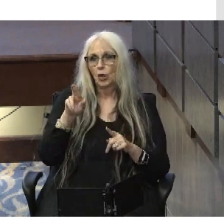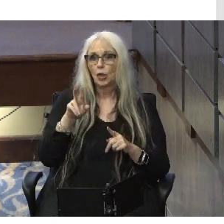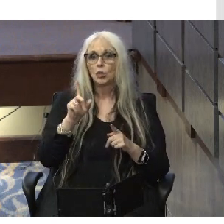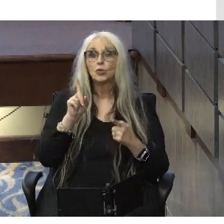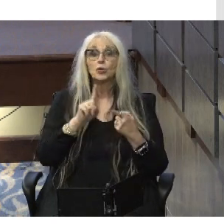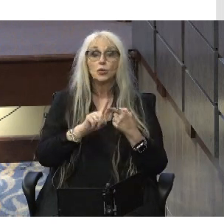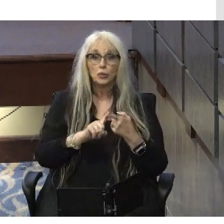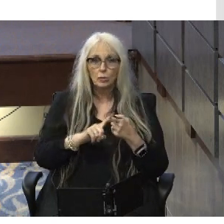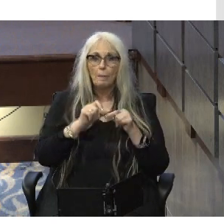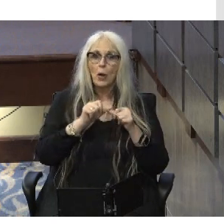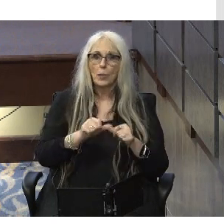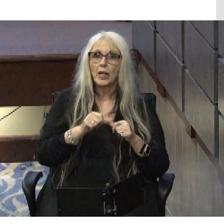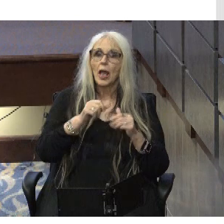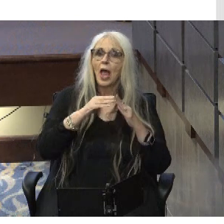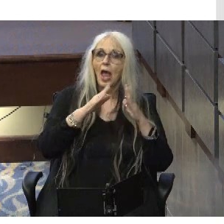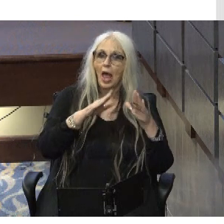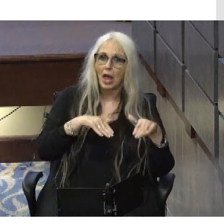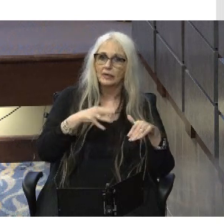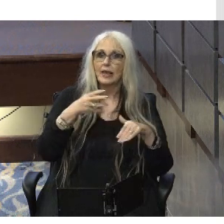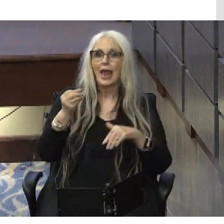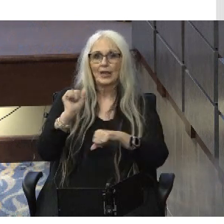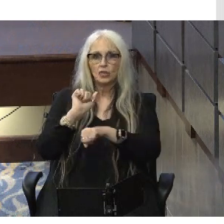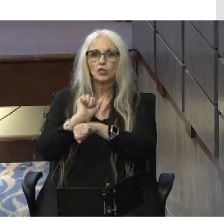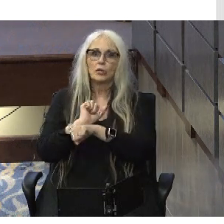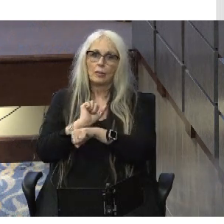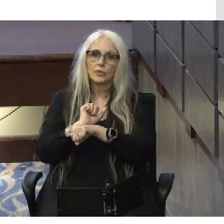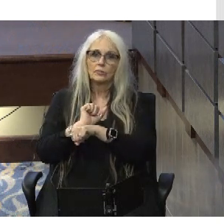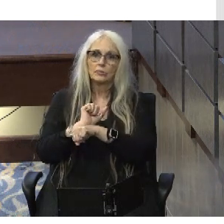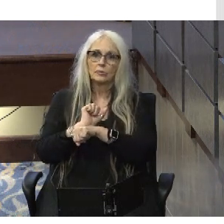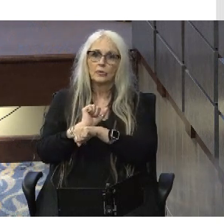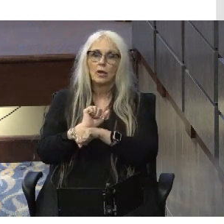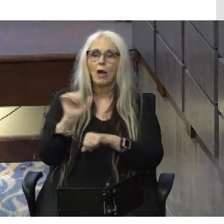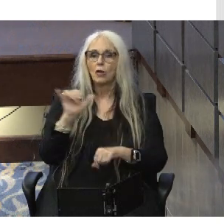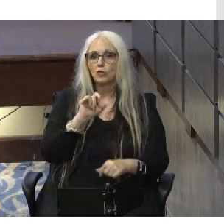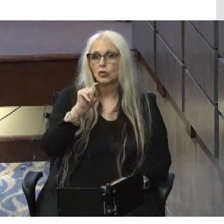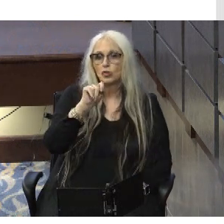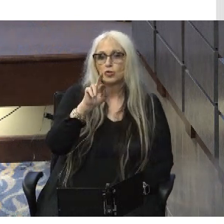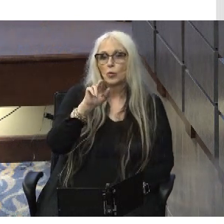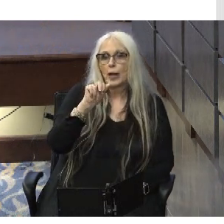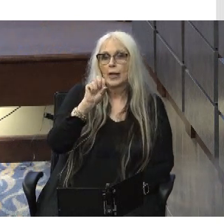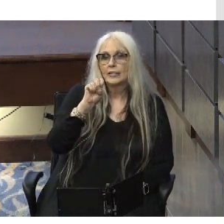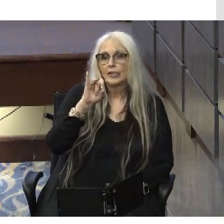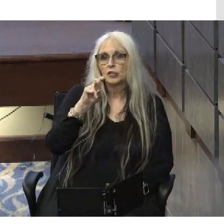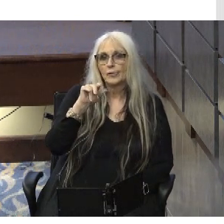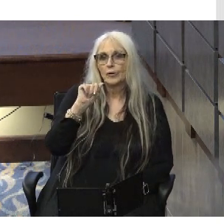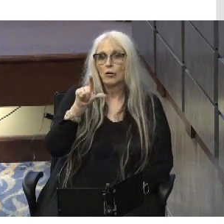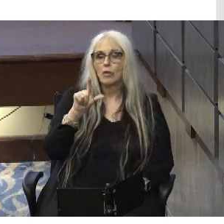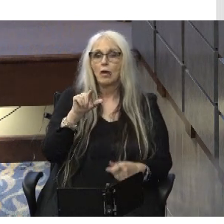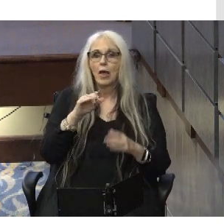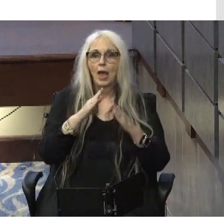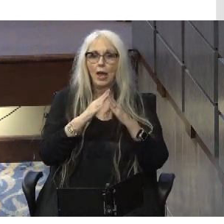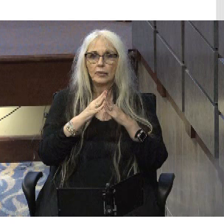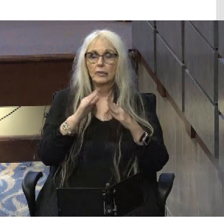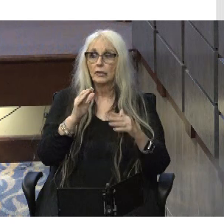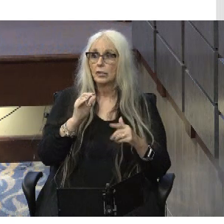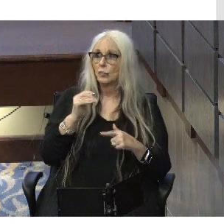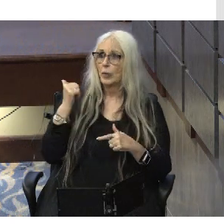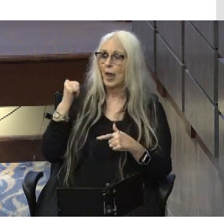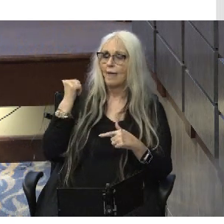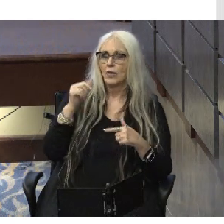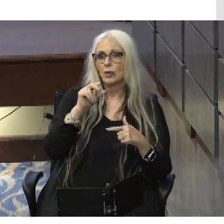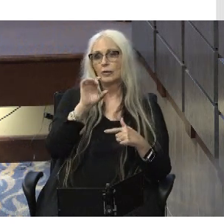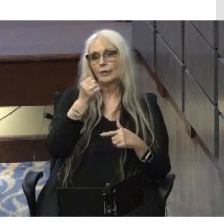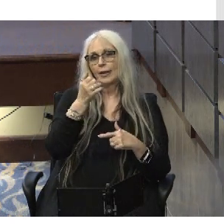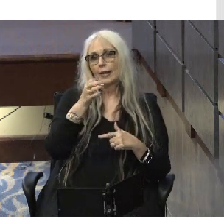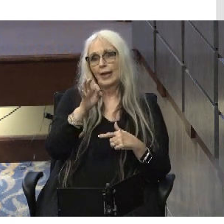and to permanent jobs. We also have transitional housing and an ARC apartment that has 19 units.